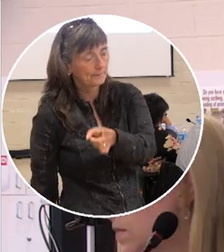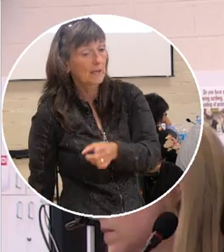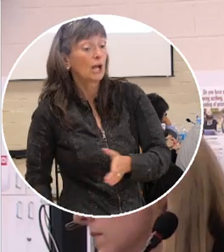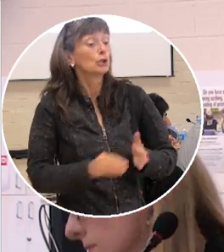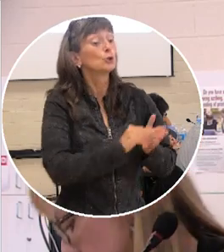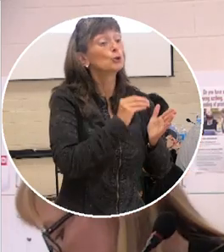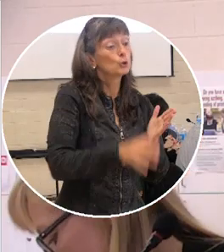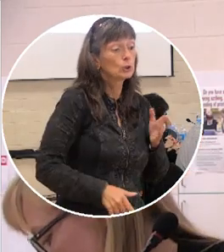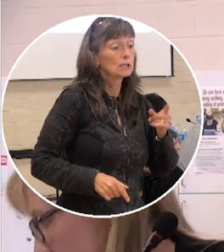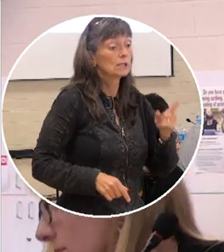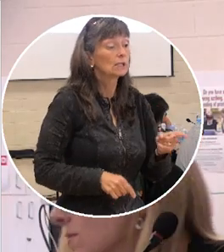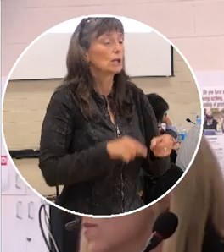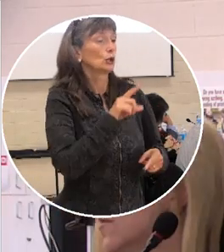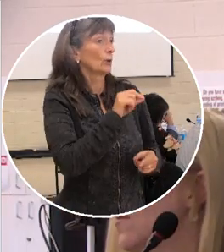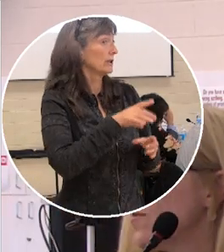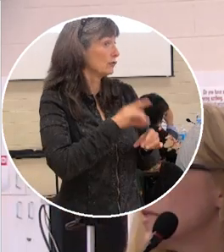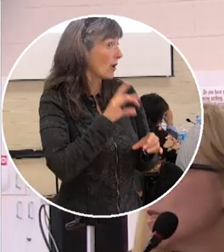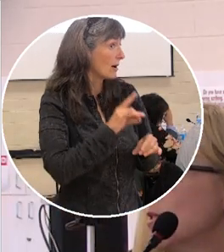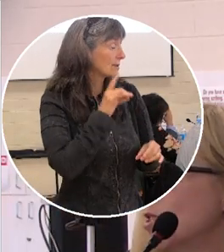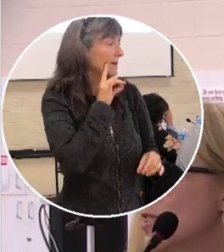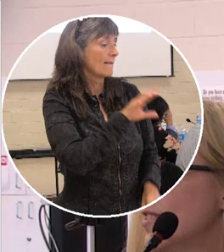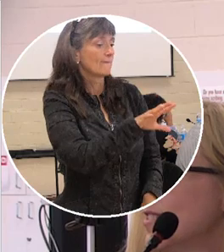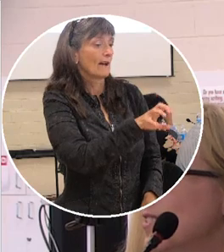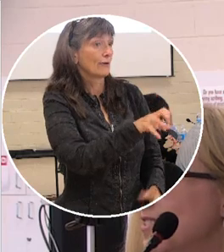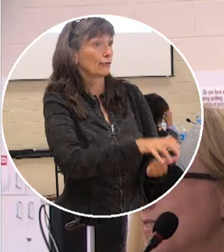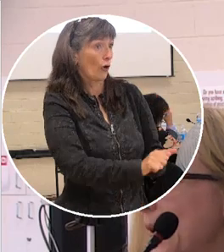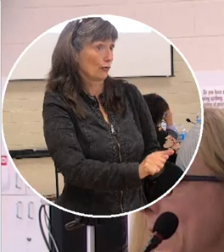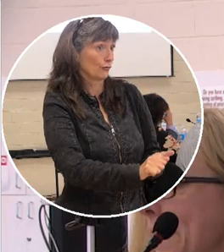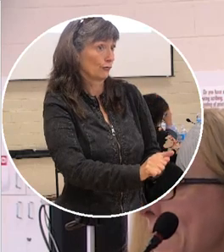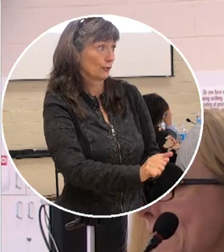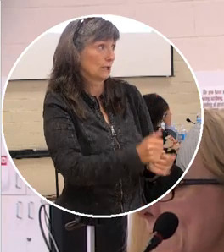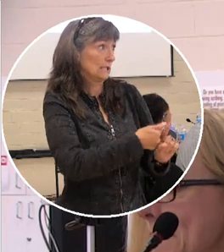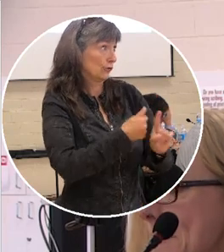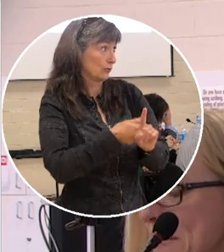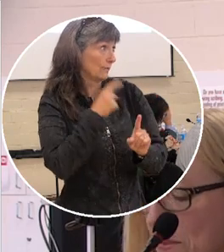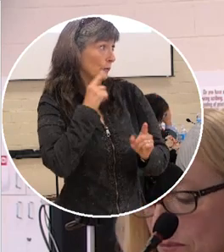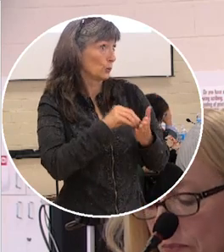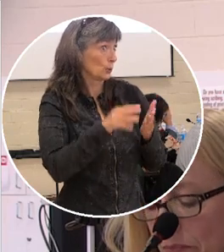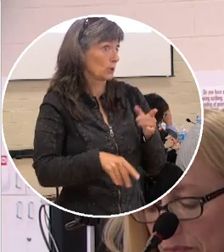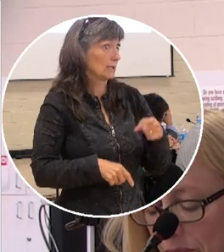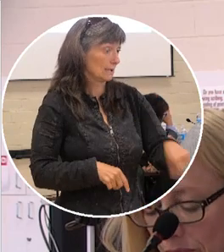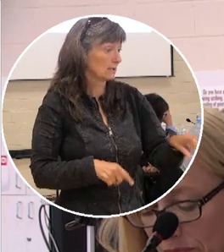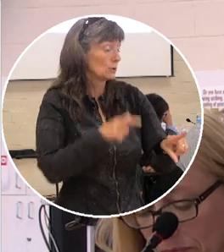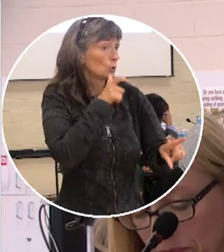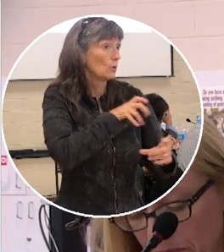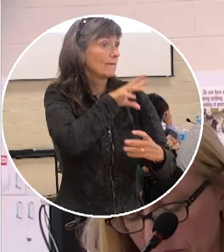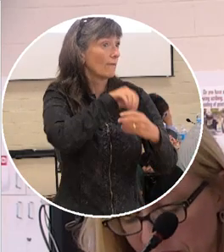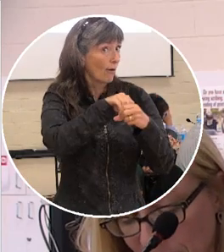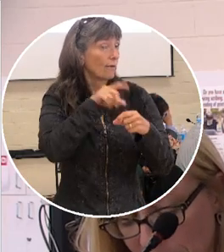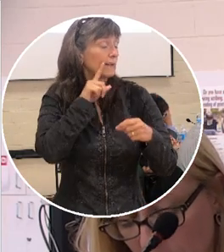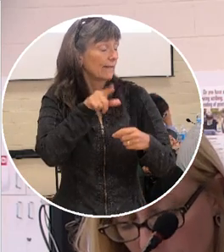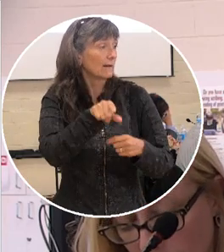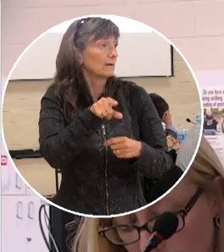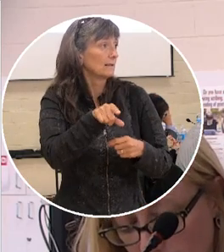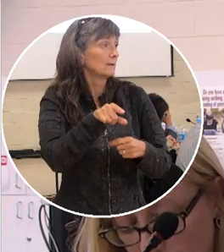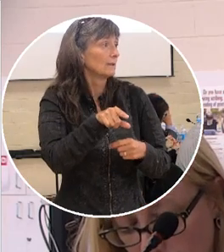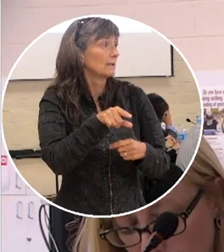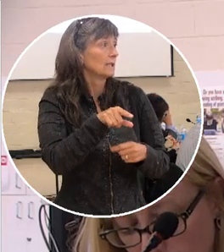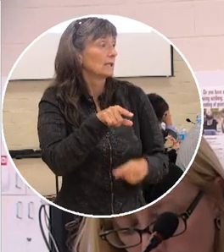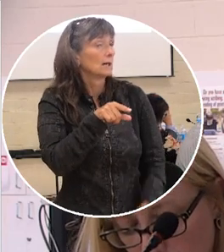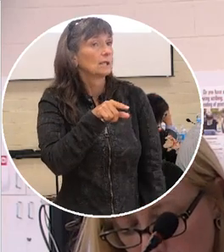there will be 20 draws of $500 prizes each for students who participate in the smelt